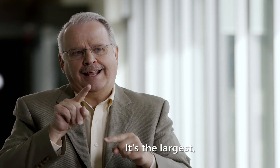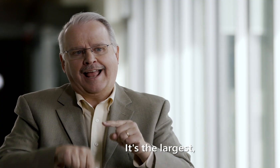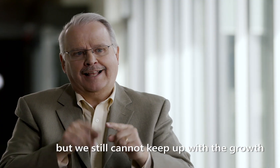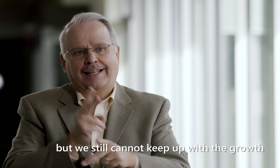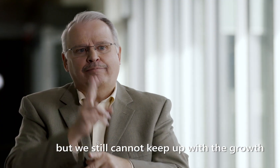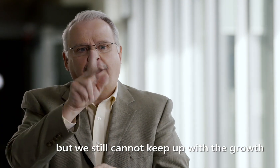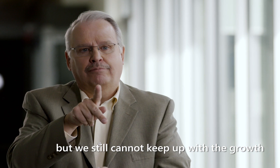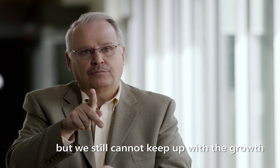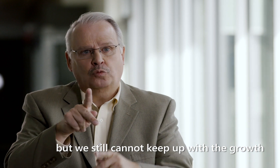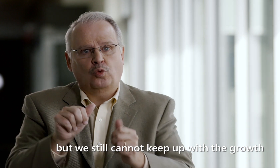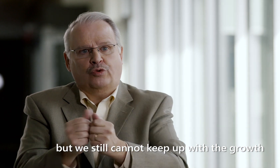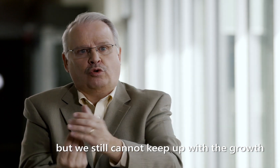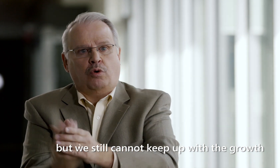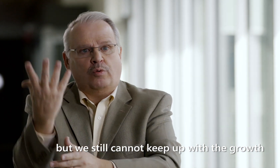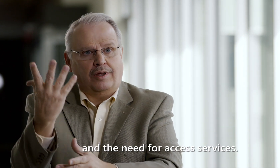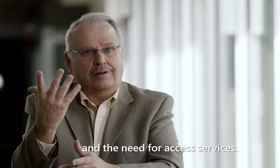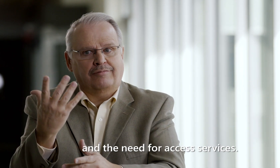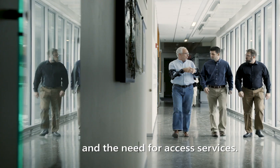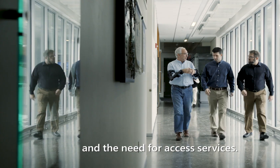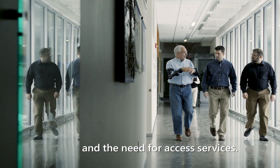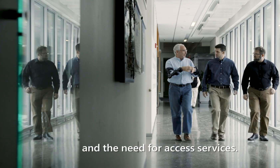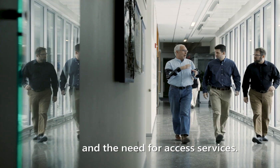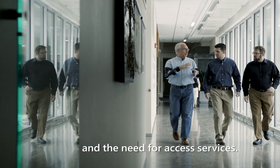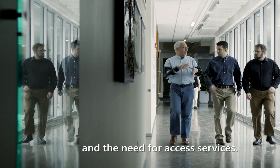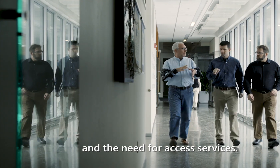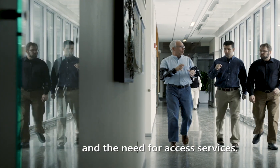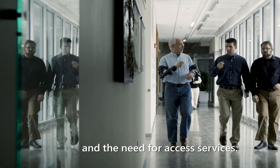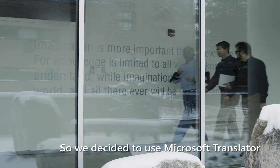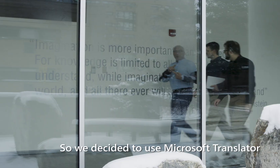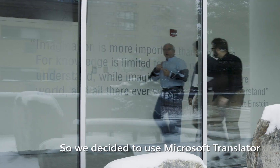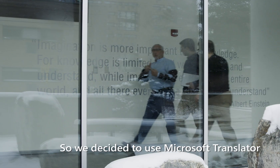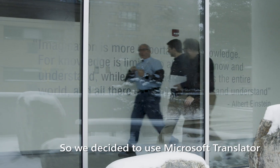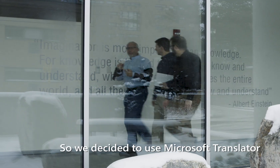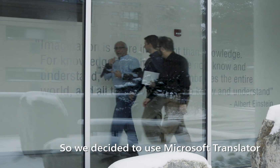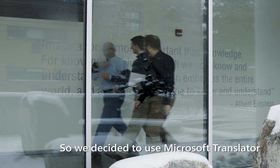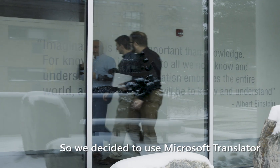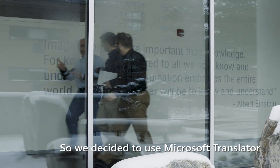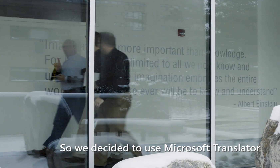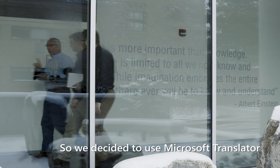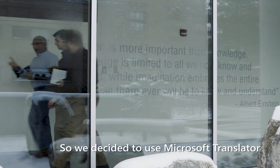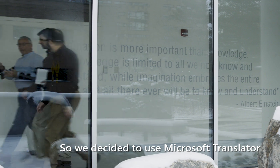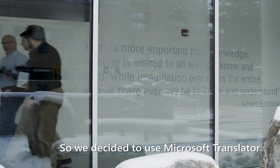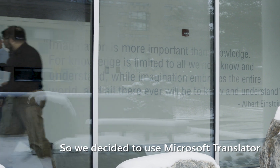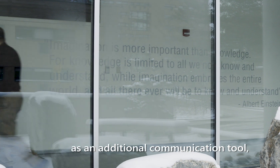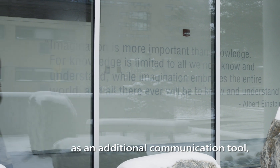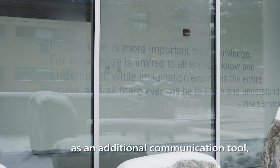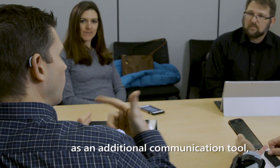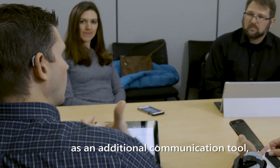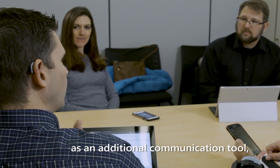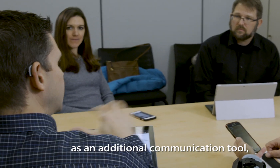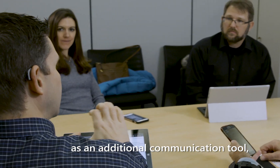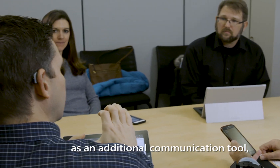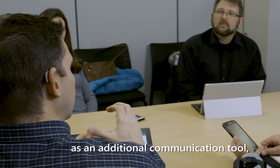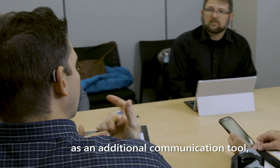largest, but we still cannot keep up with the growth and the need for access services. So we decided to use Microsoft Translator as an